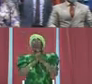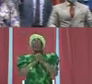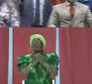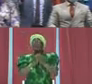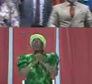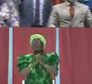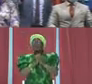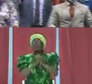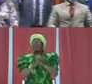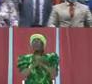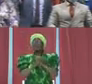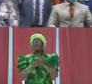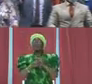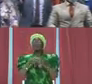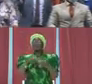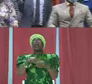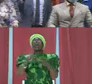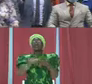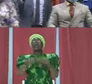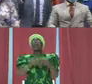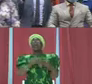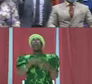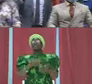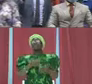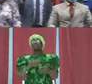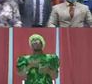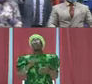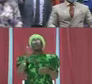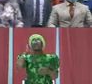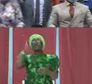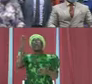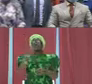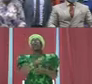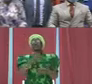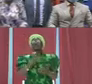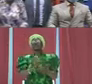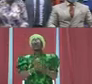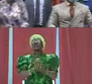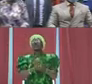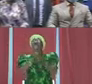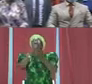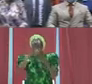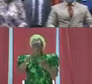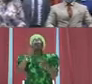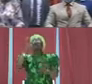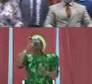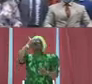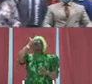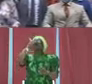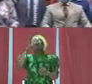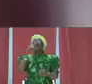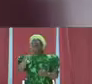After the same manner also, he took the cup when he had supped, saying,